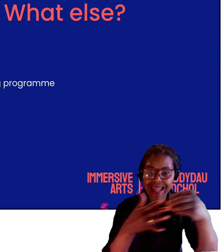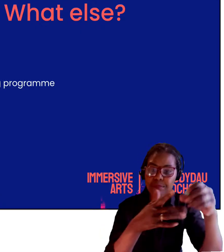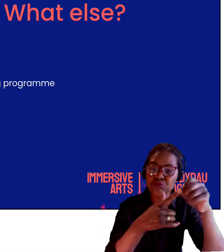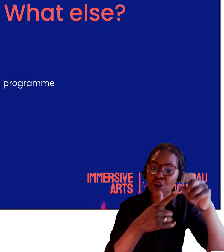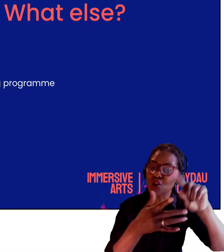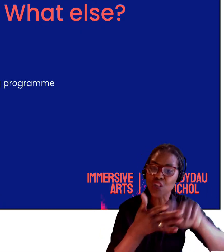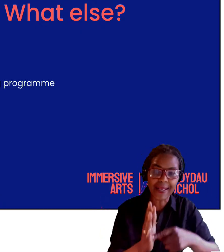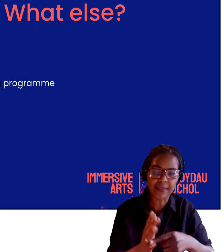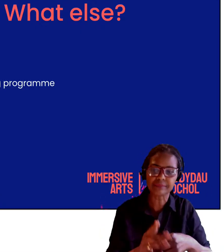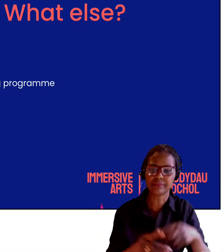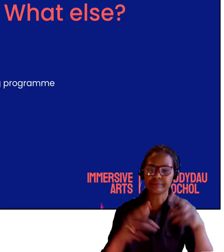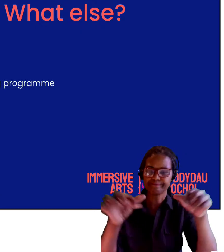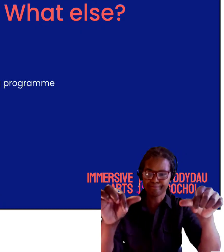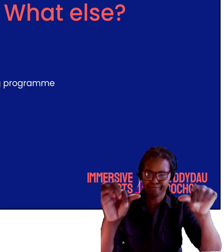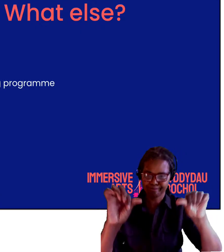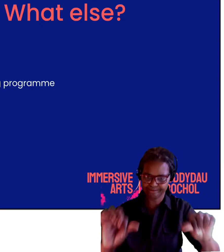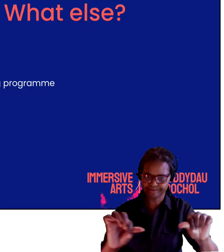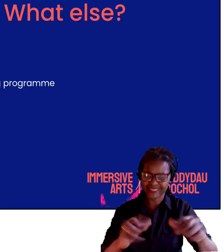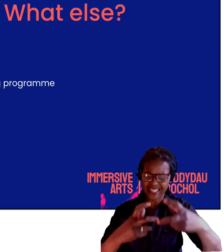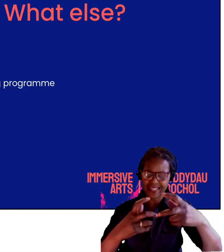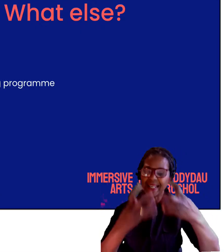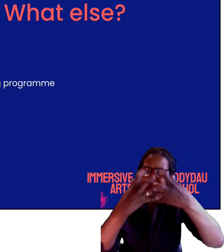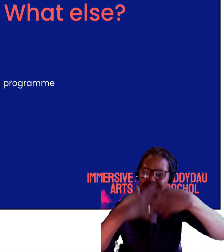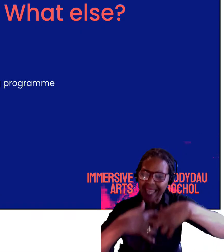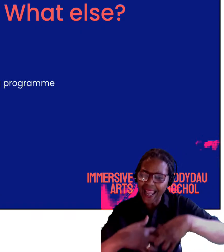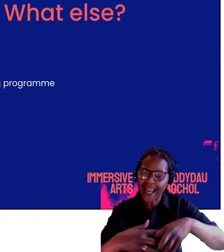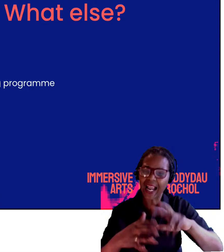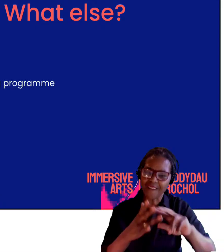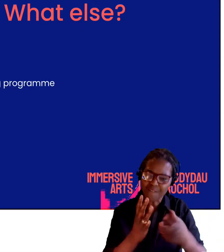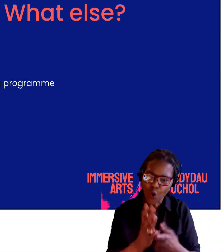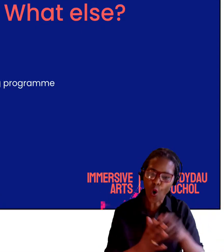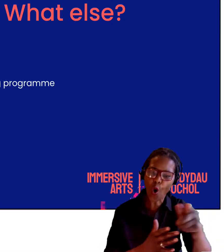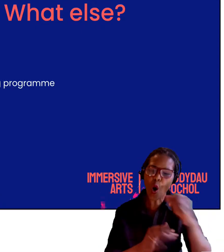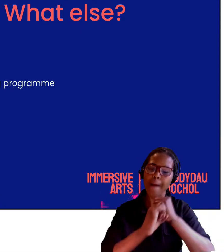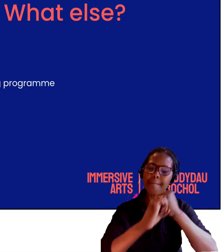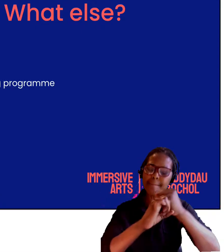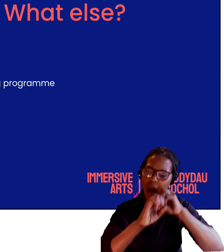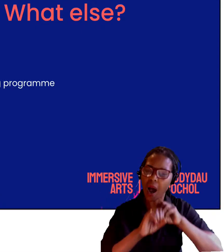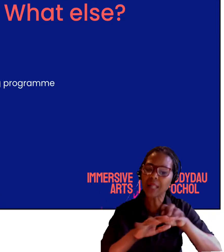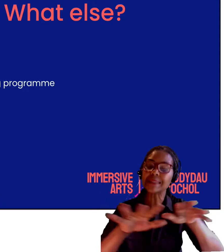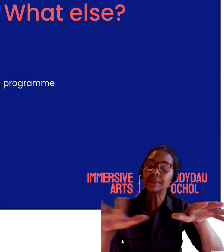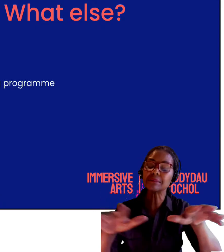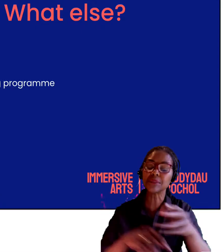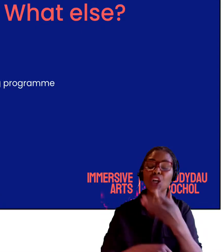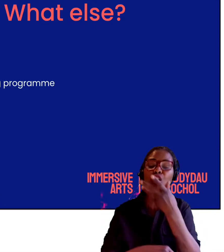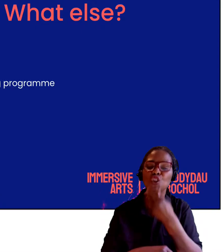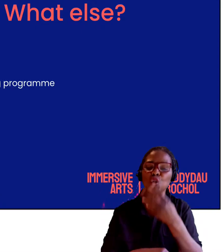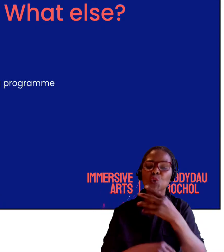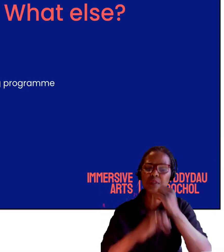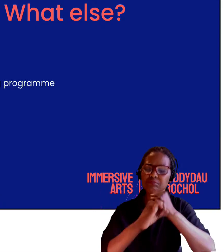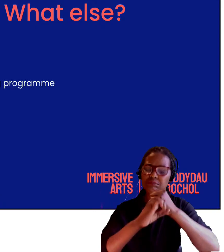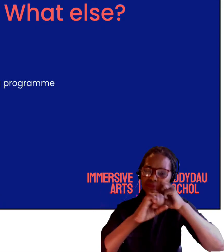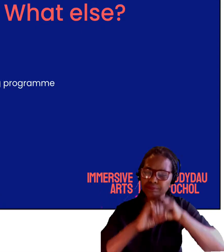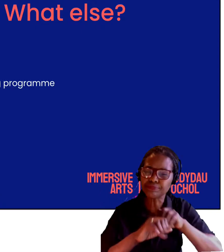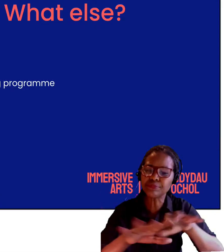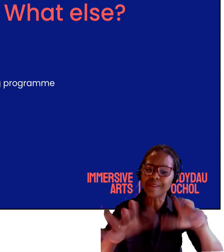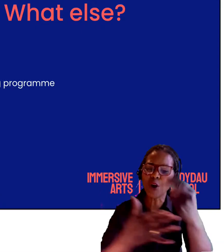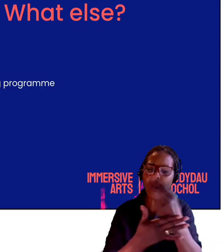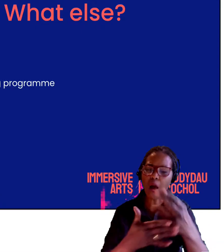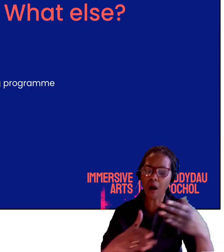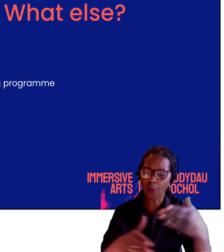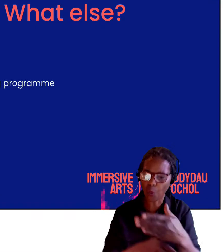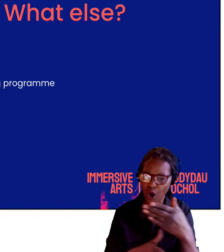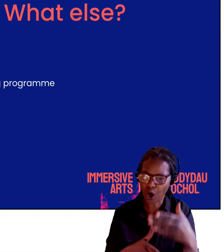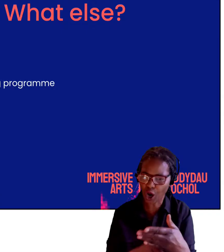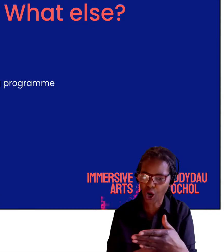for marketing. Proposals to use immersive technologies for the promotion of an artwork or experience, such as an